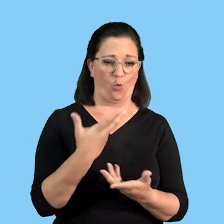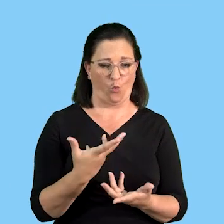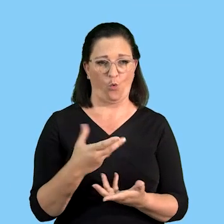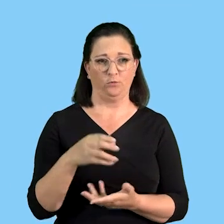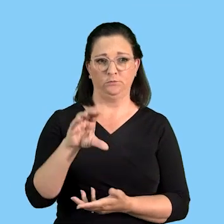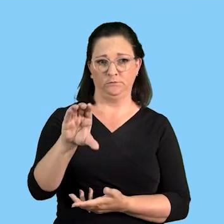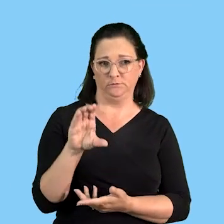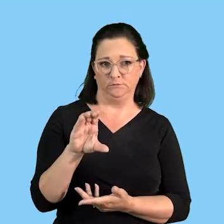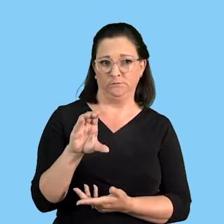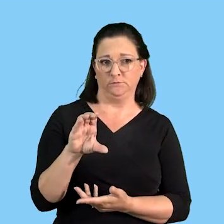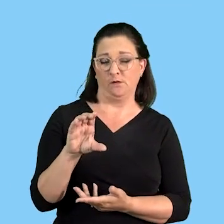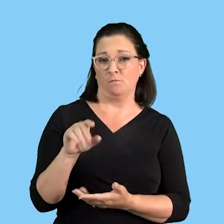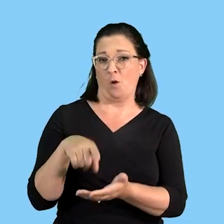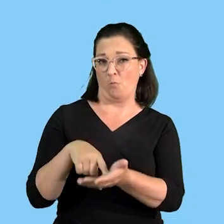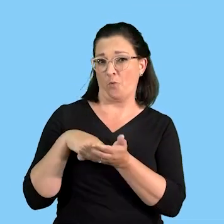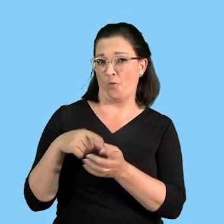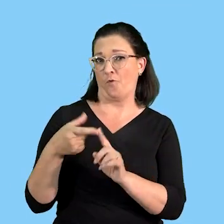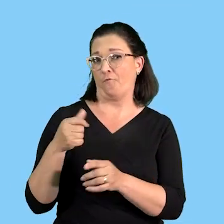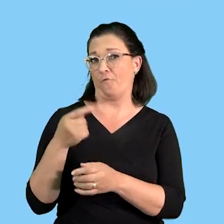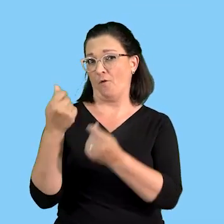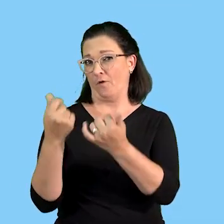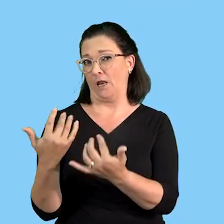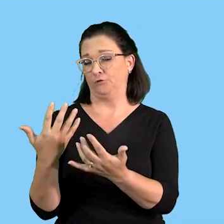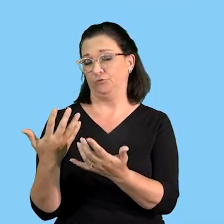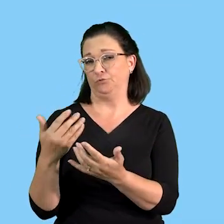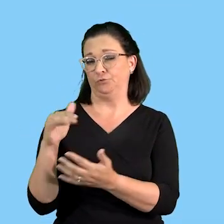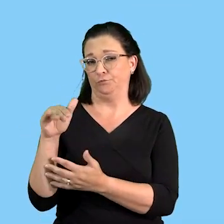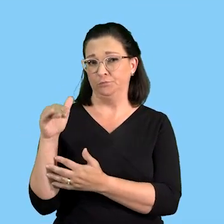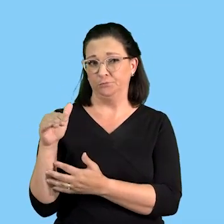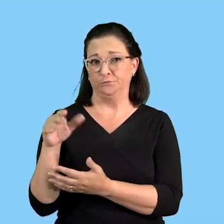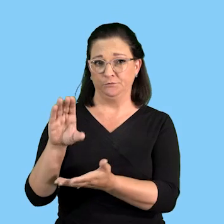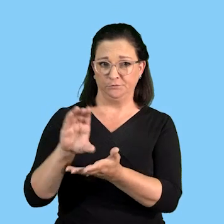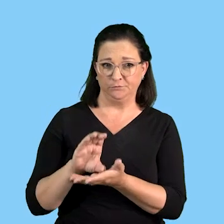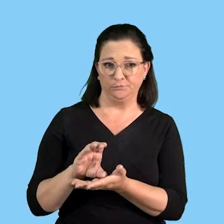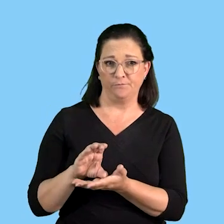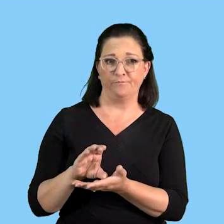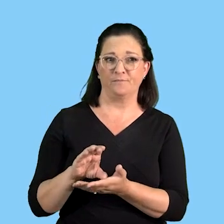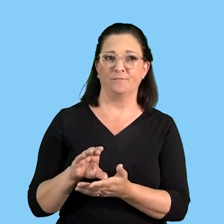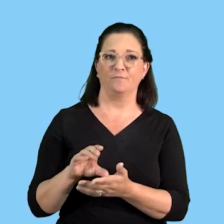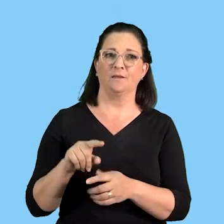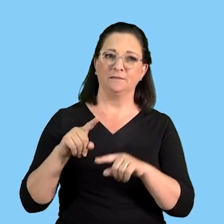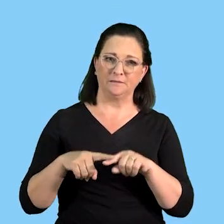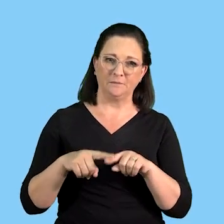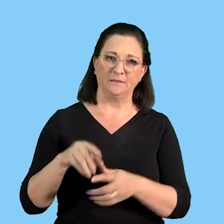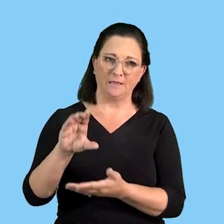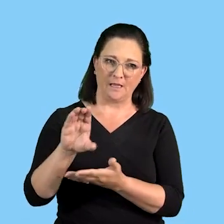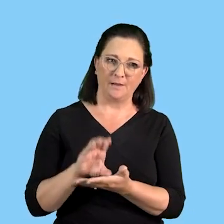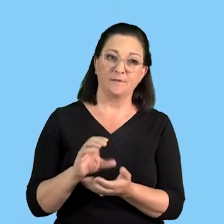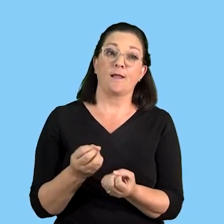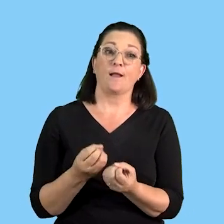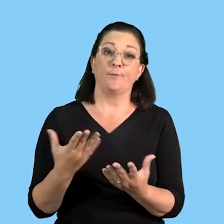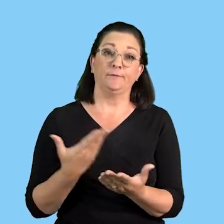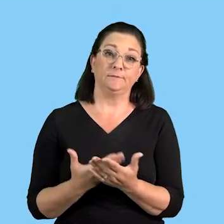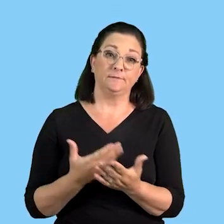can they can they borrow capital from financial institutions? So this is the amount of capital that can be sourced, meaning